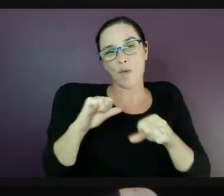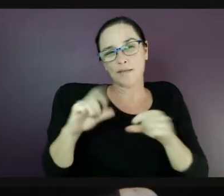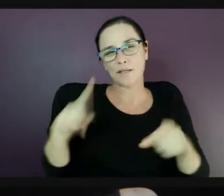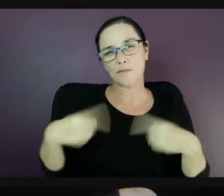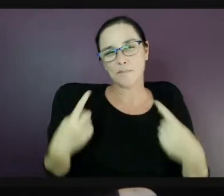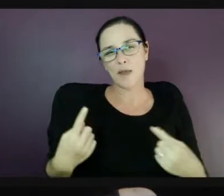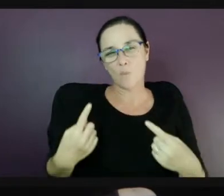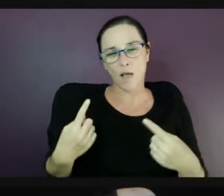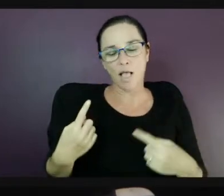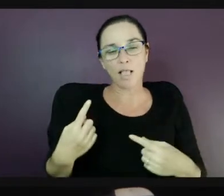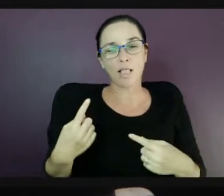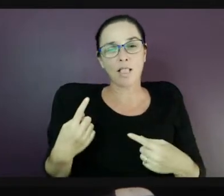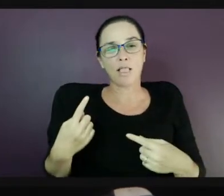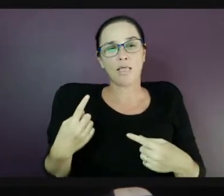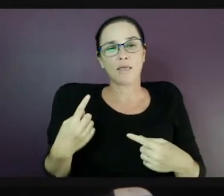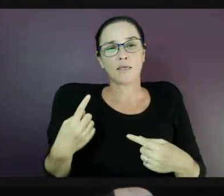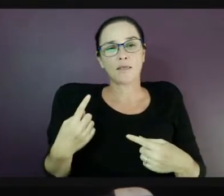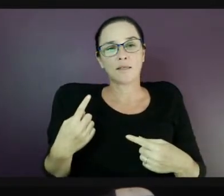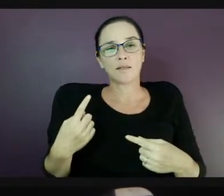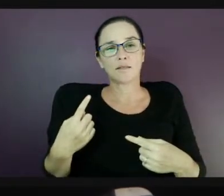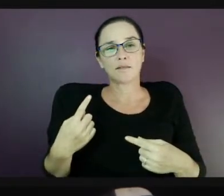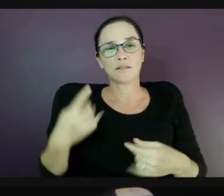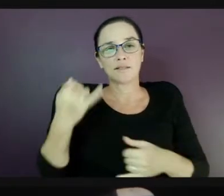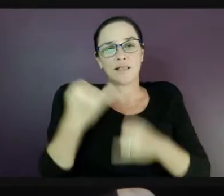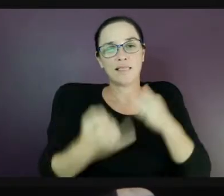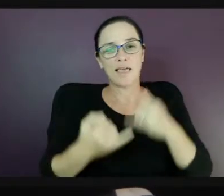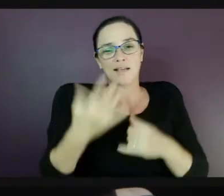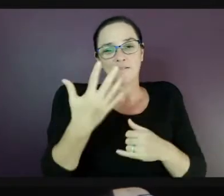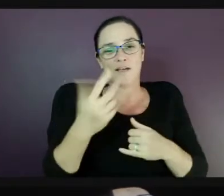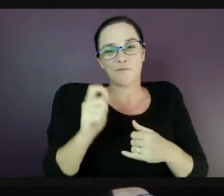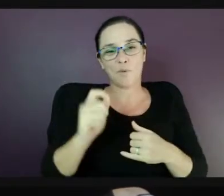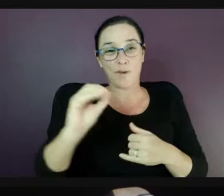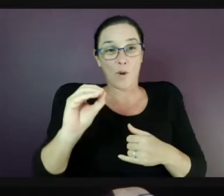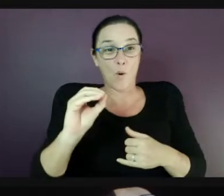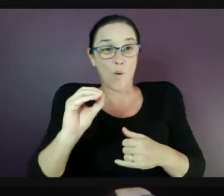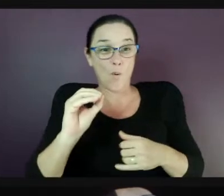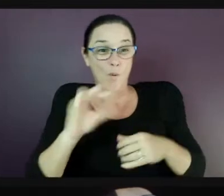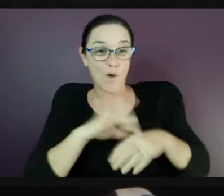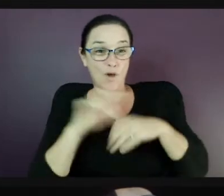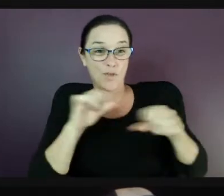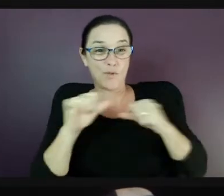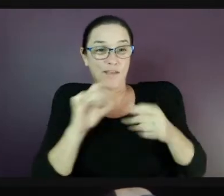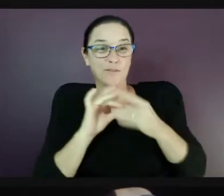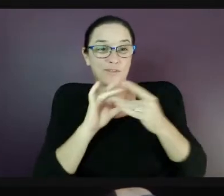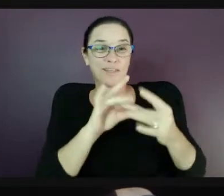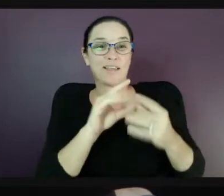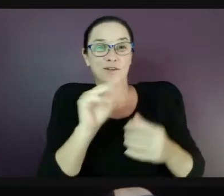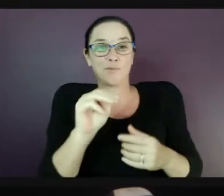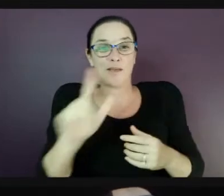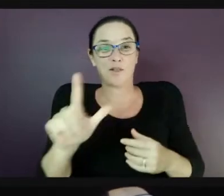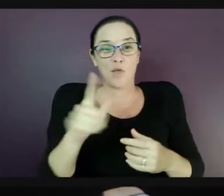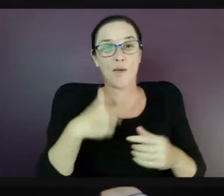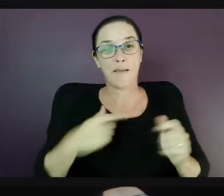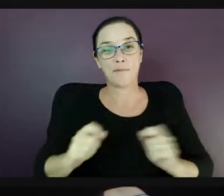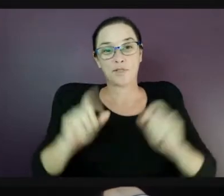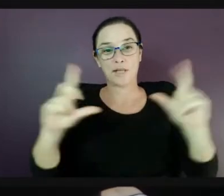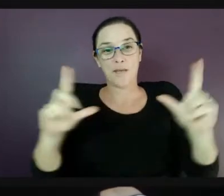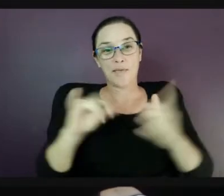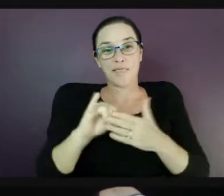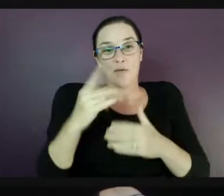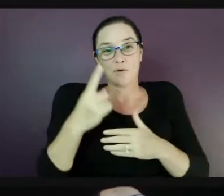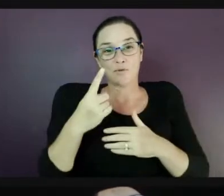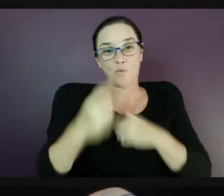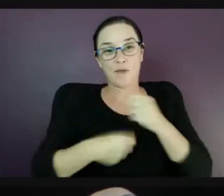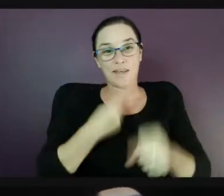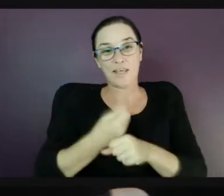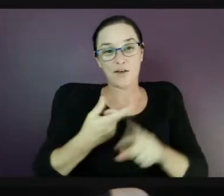since we had that last 5.0 earthquake and connected to Mauna Loa, so I had to pull that up, and that was a year from